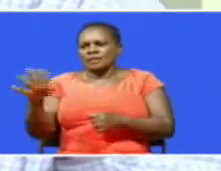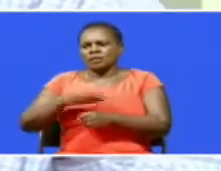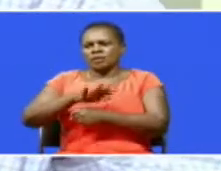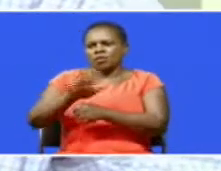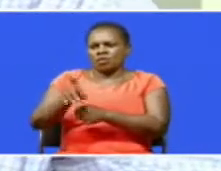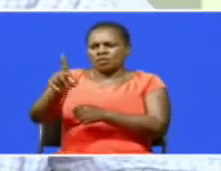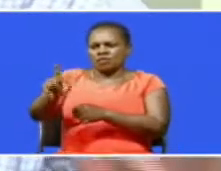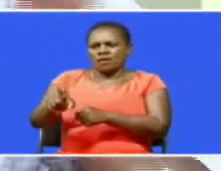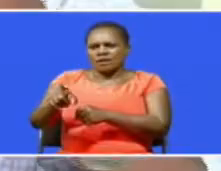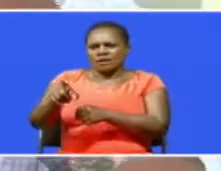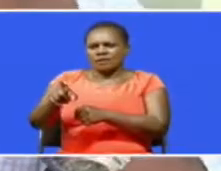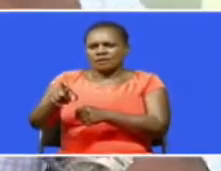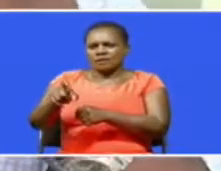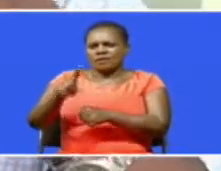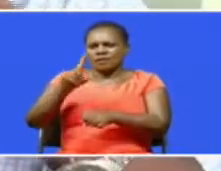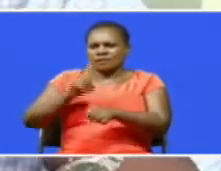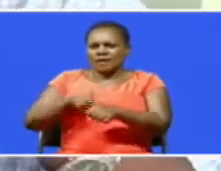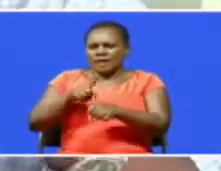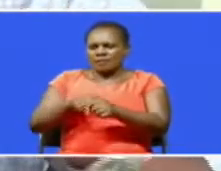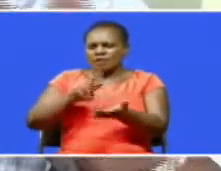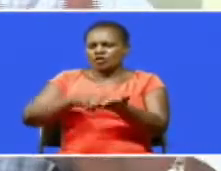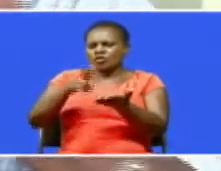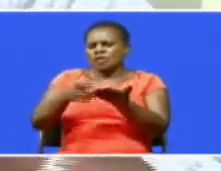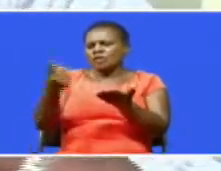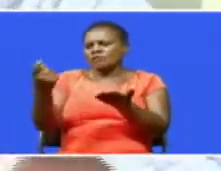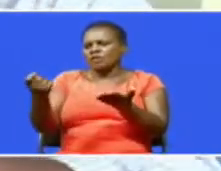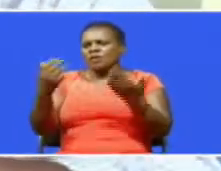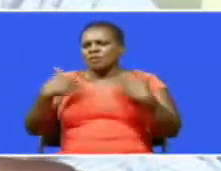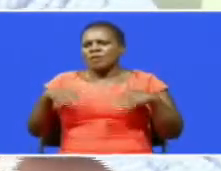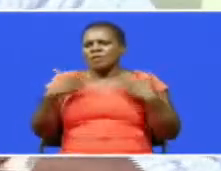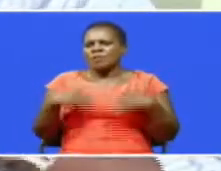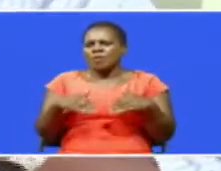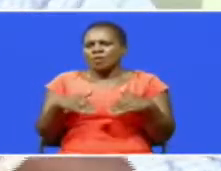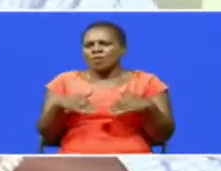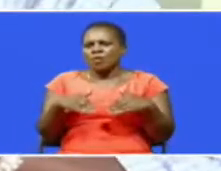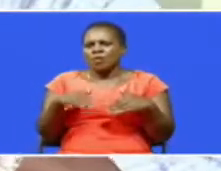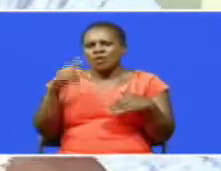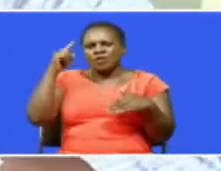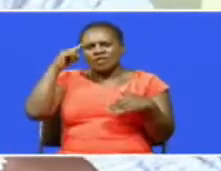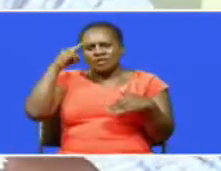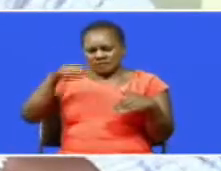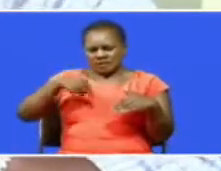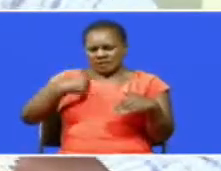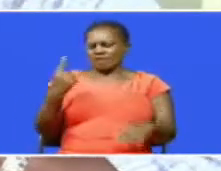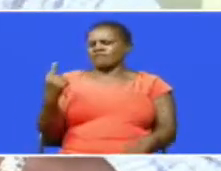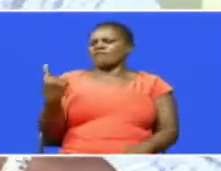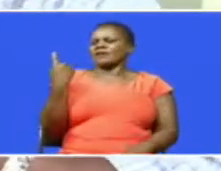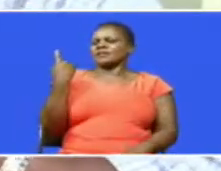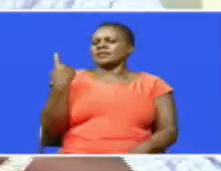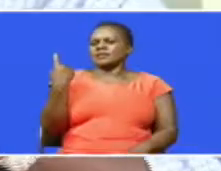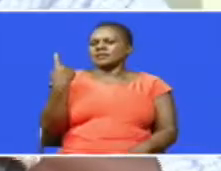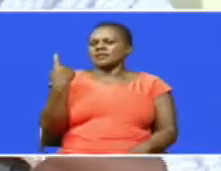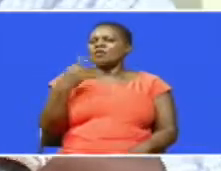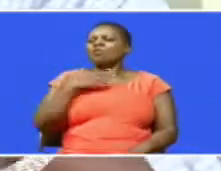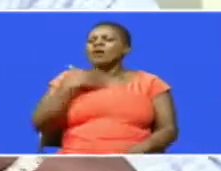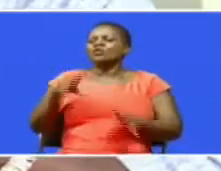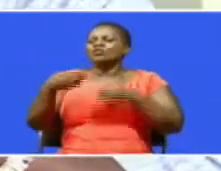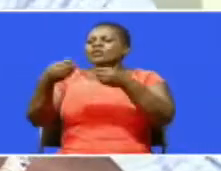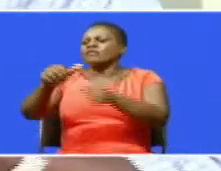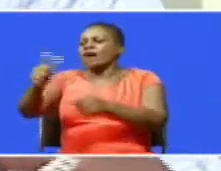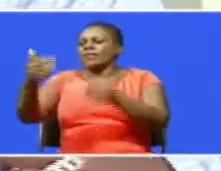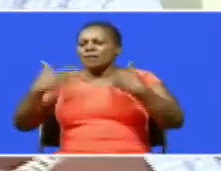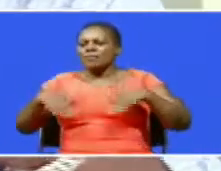has shown is that when there's scarcity of resources, people become inward-looking. They think about themselves and so on. They do not want to give those